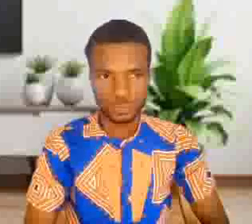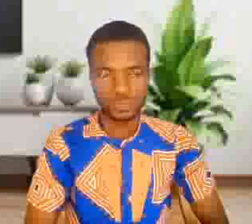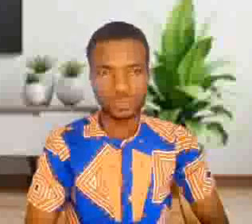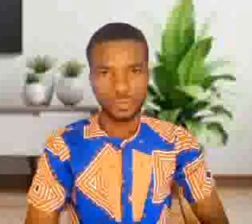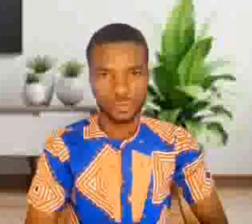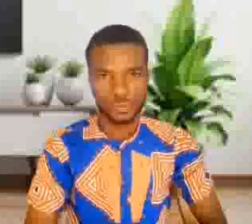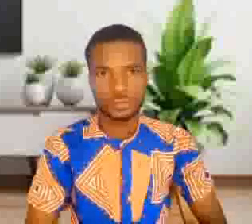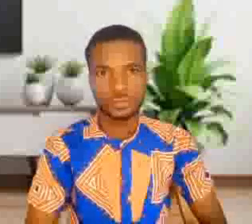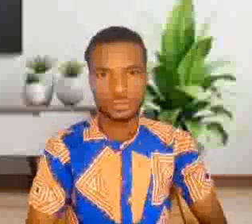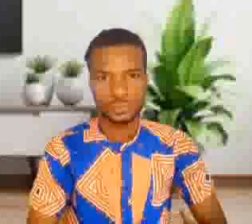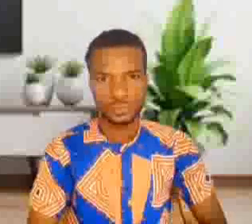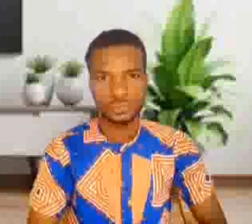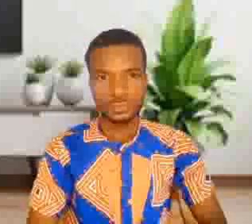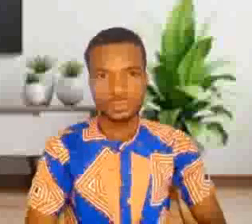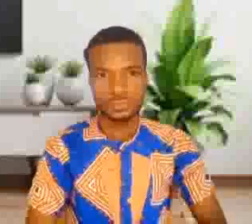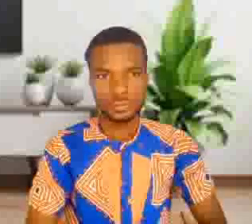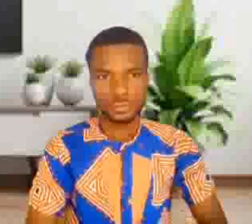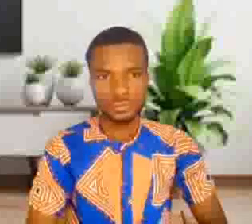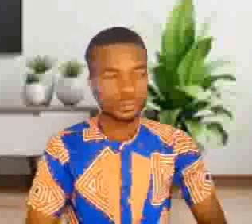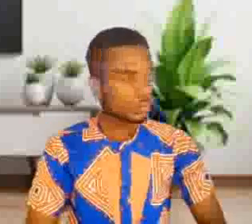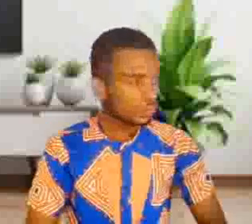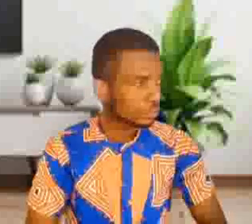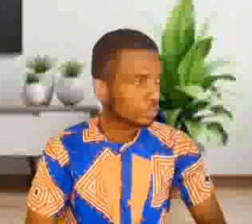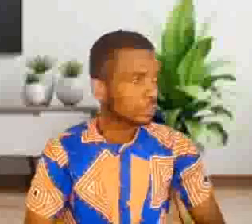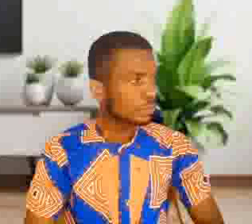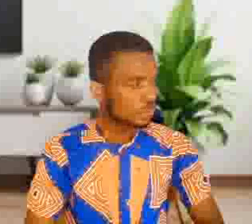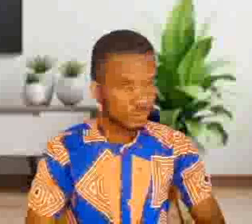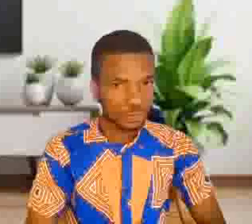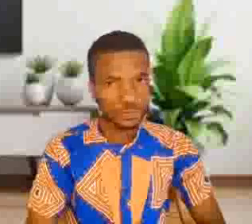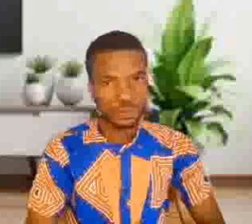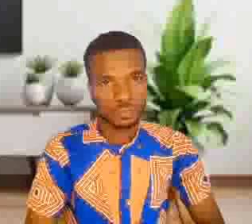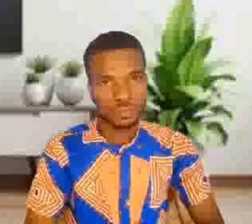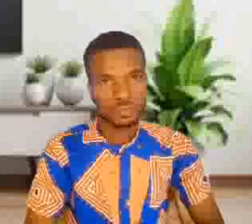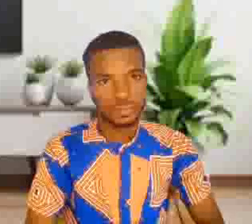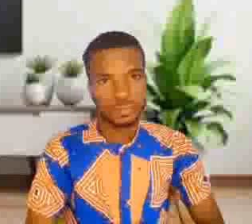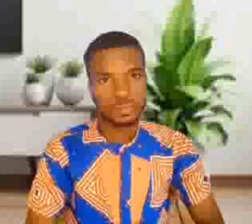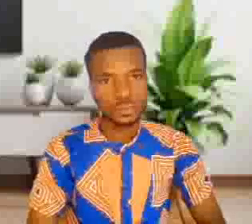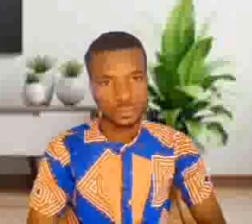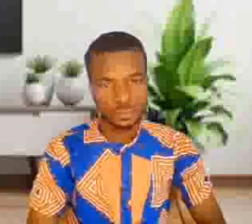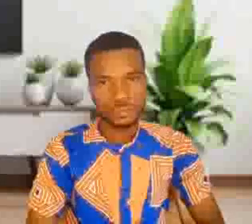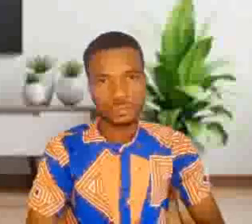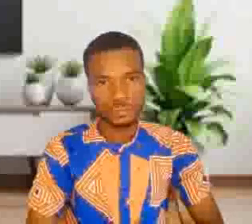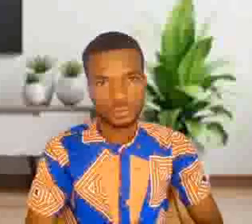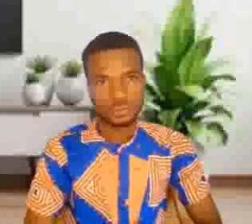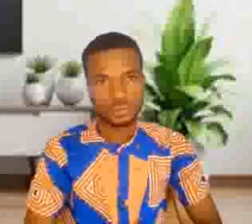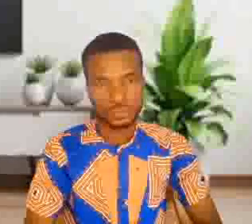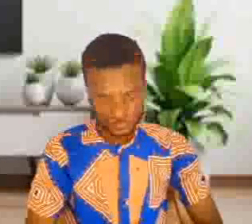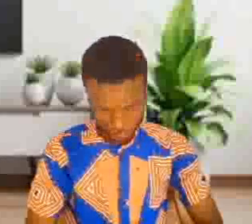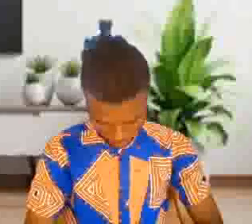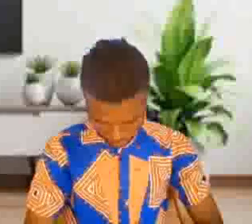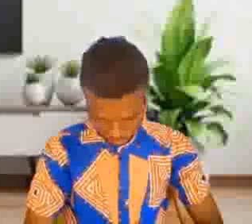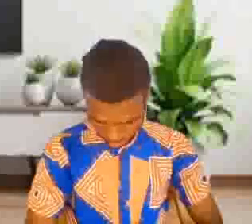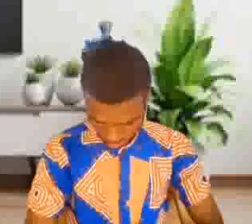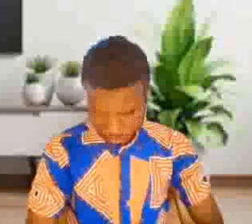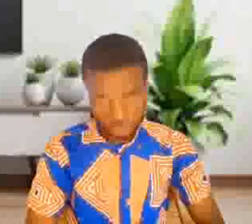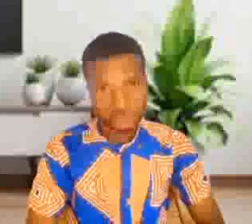after recreating the face of the earth, in Genesis chapter 1, verse 26, we saw that the community of the Godhead,